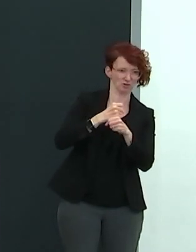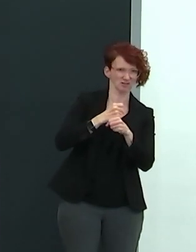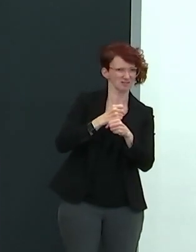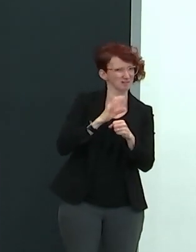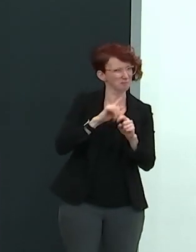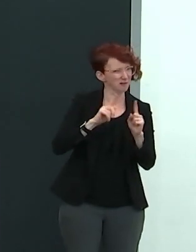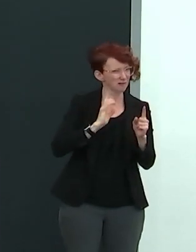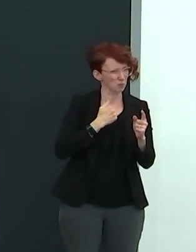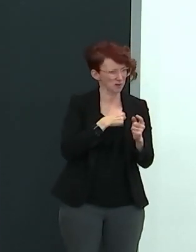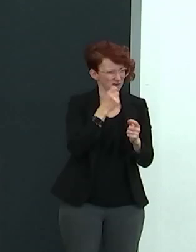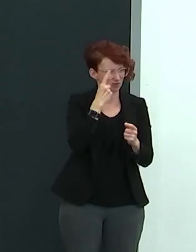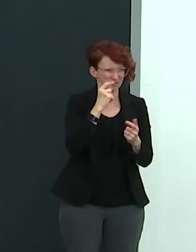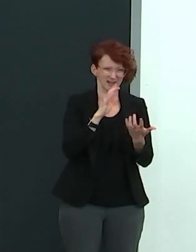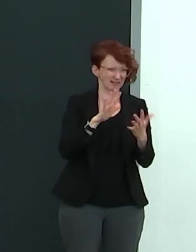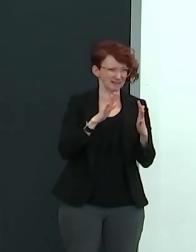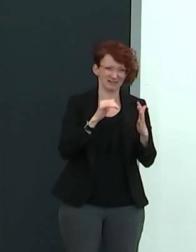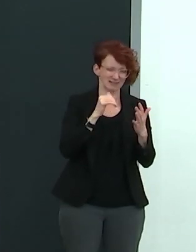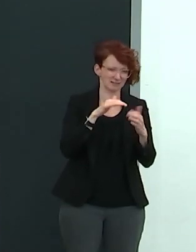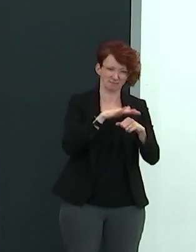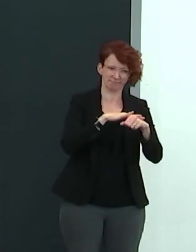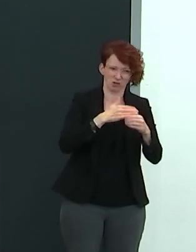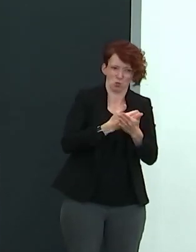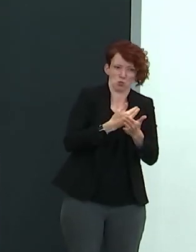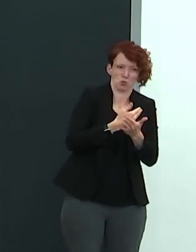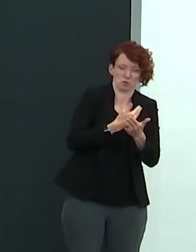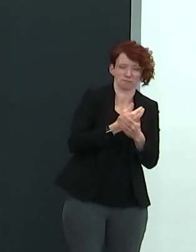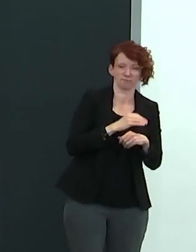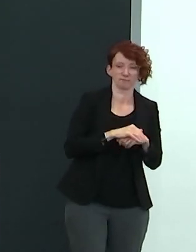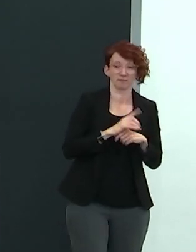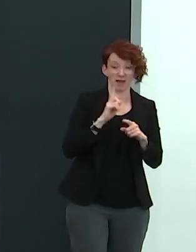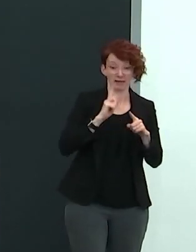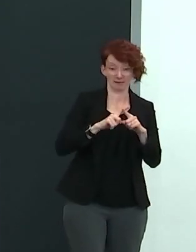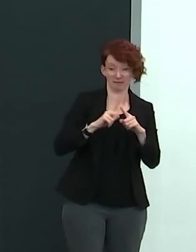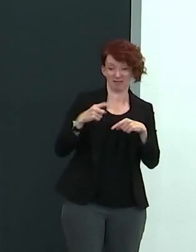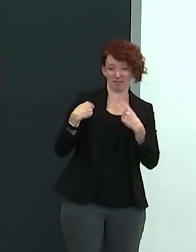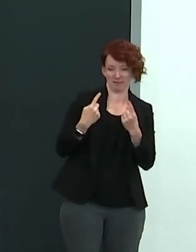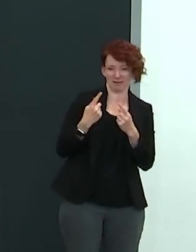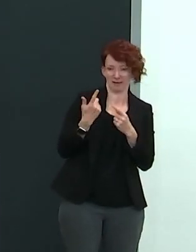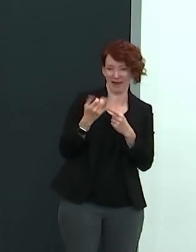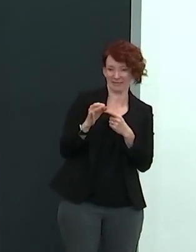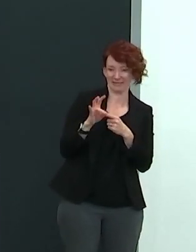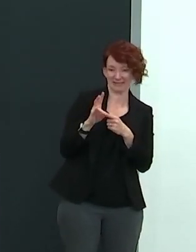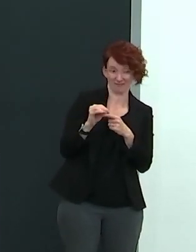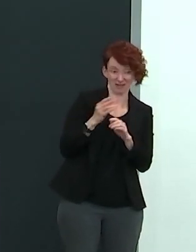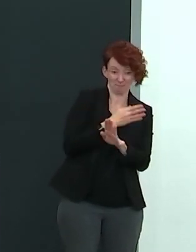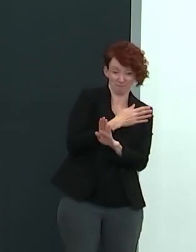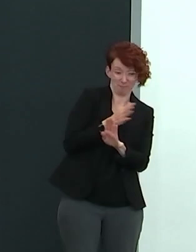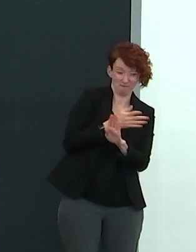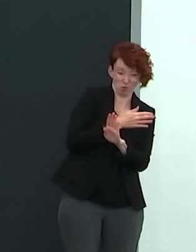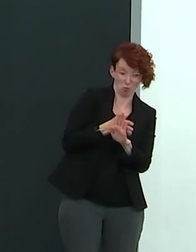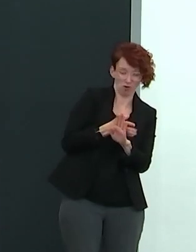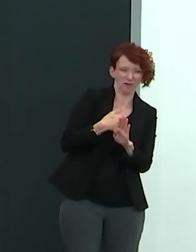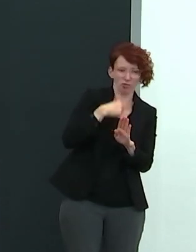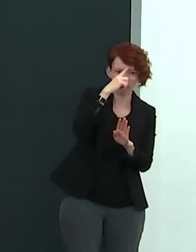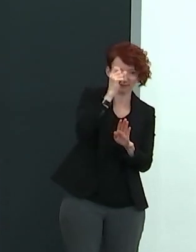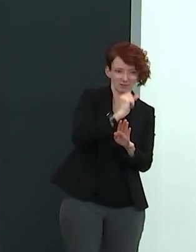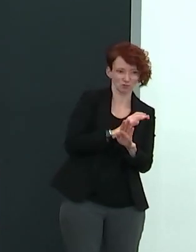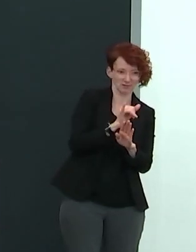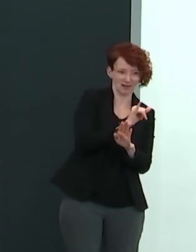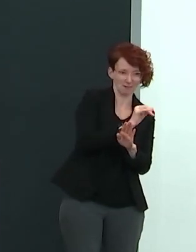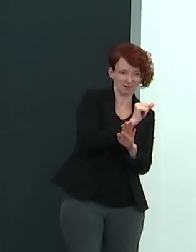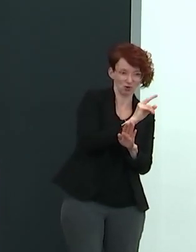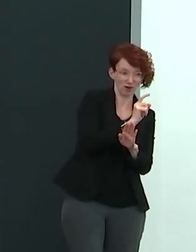Before 1970, autism was thought to be part of schizophrenia. It did not appear as a